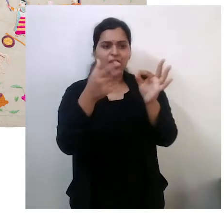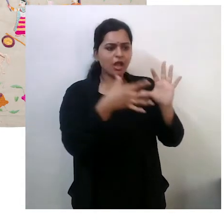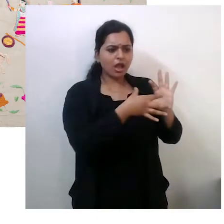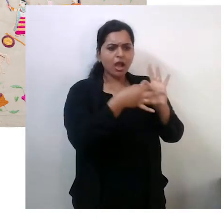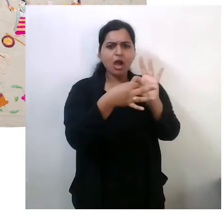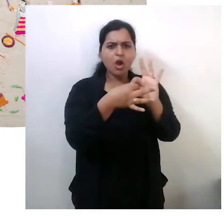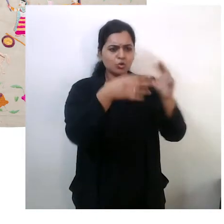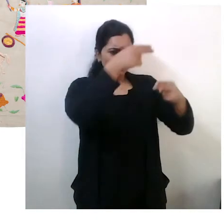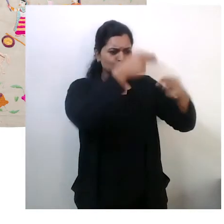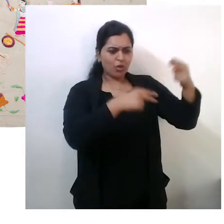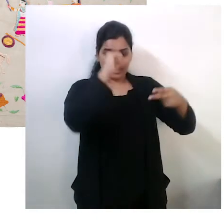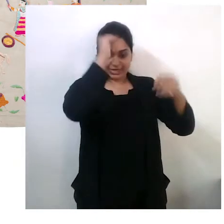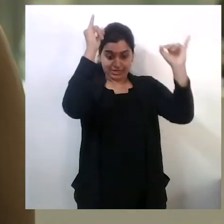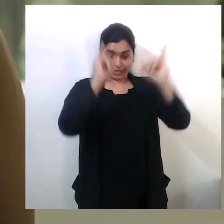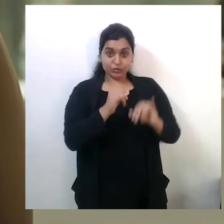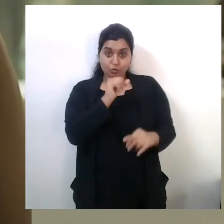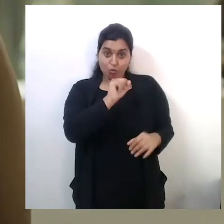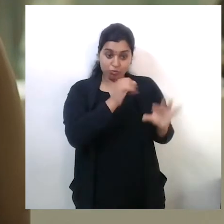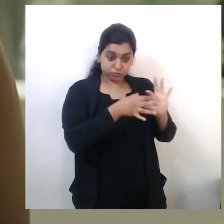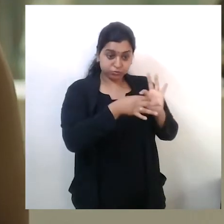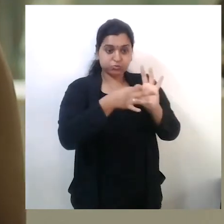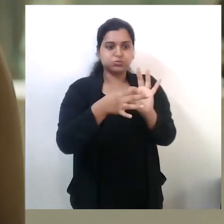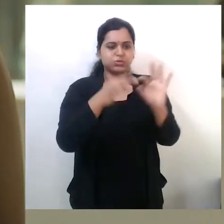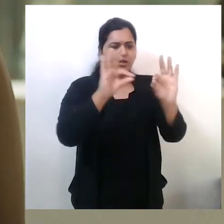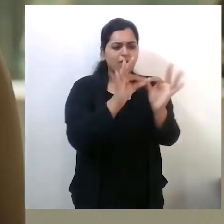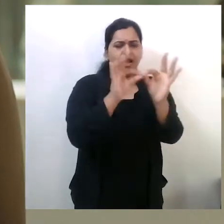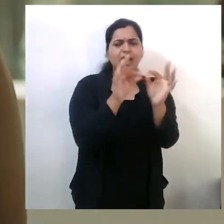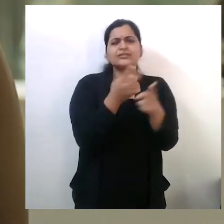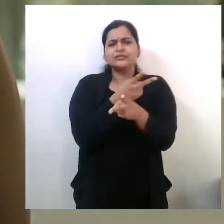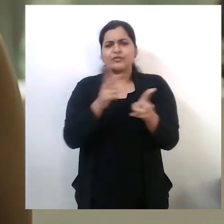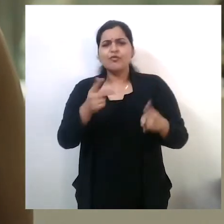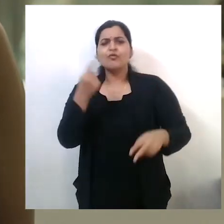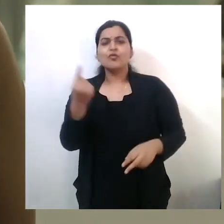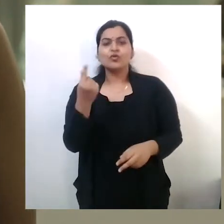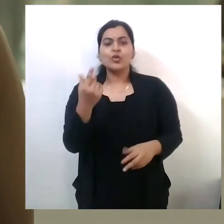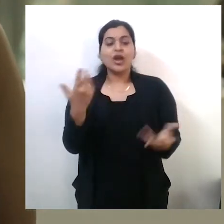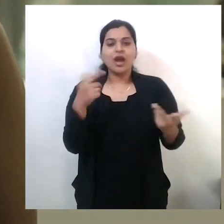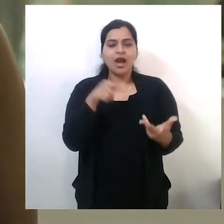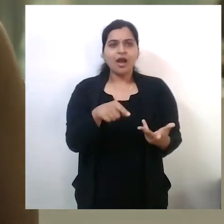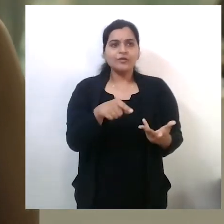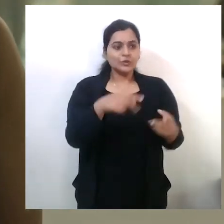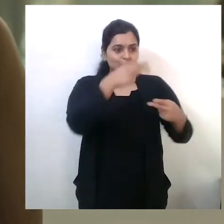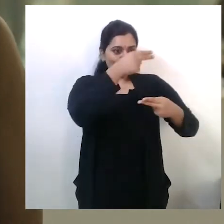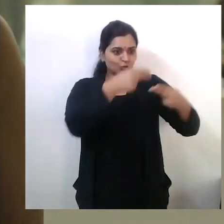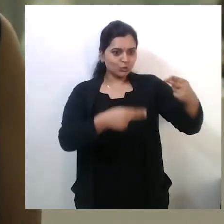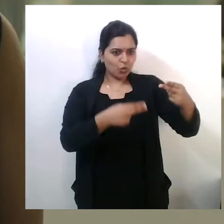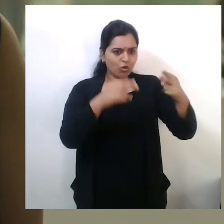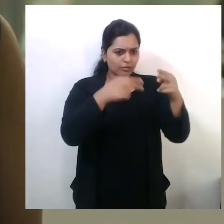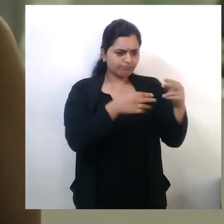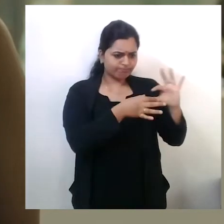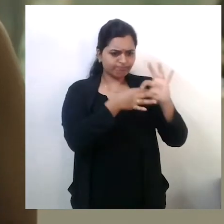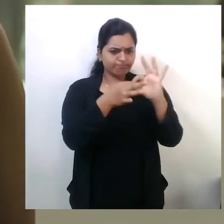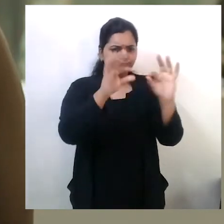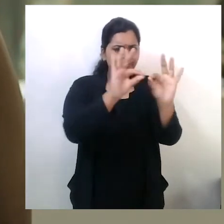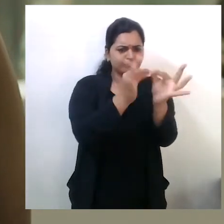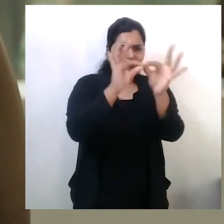painting traditions of North India. It is used for many purposes. It contains social meanings and yet is often overlooked